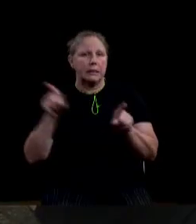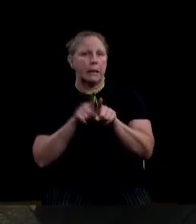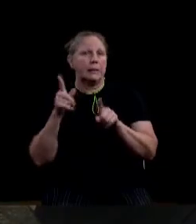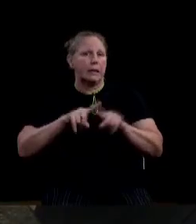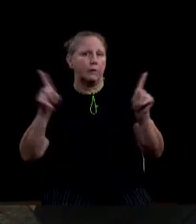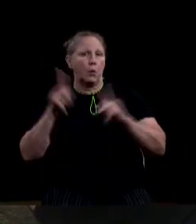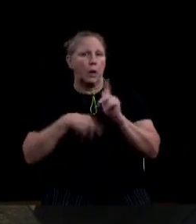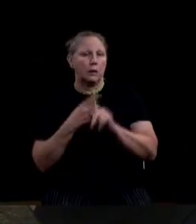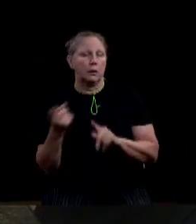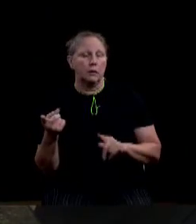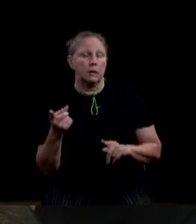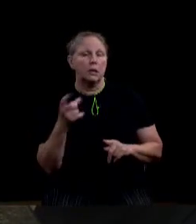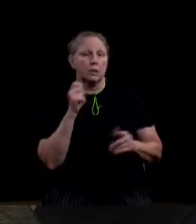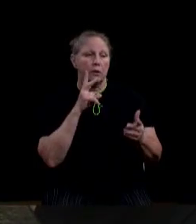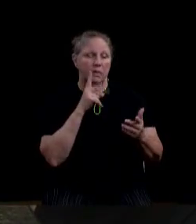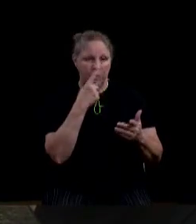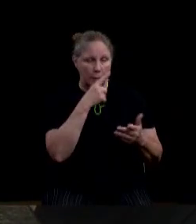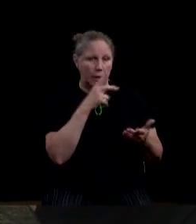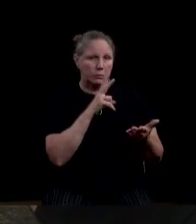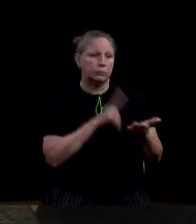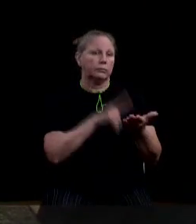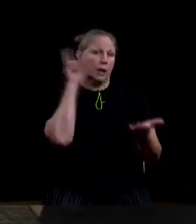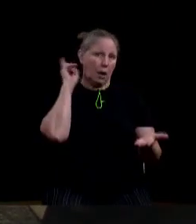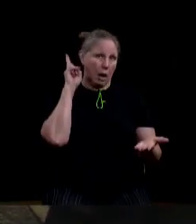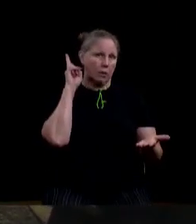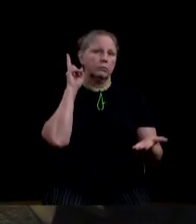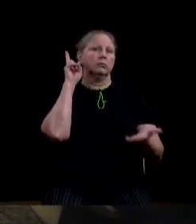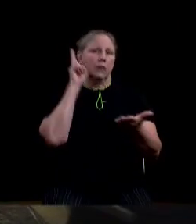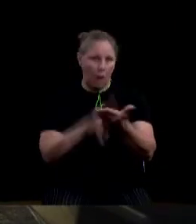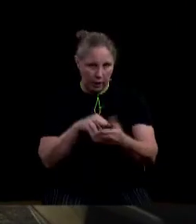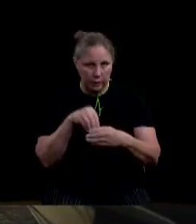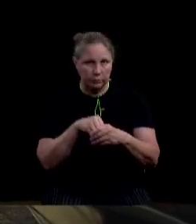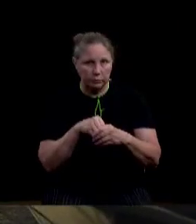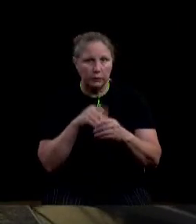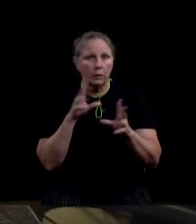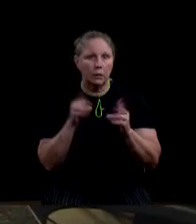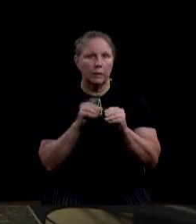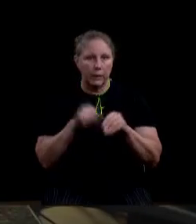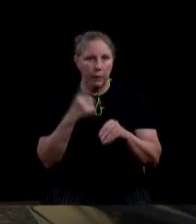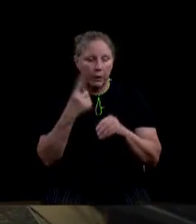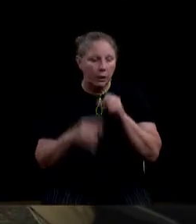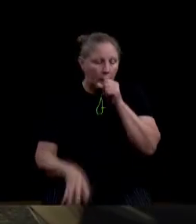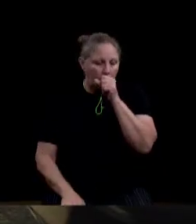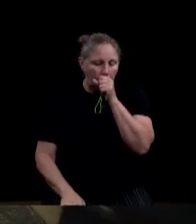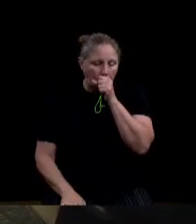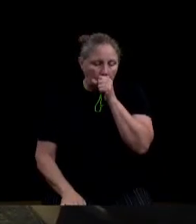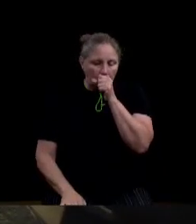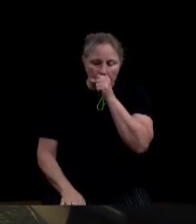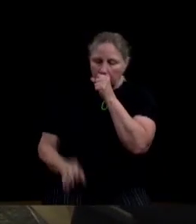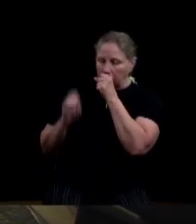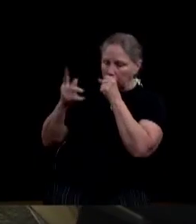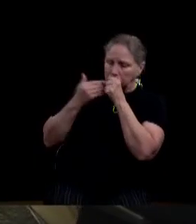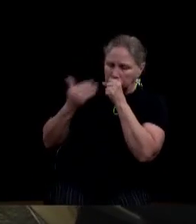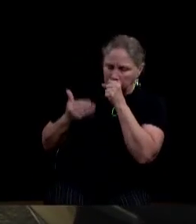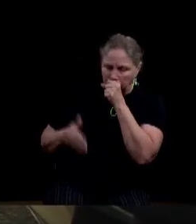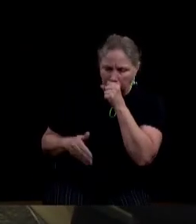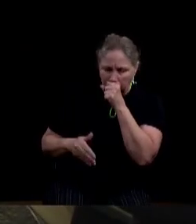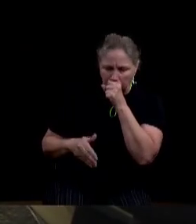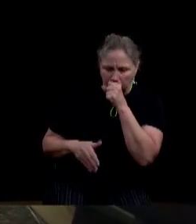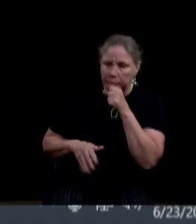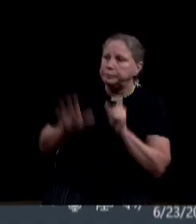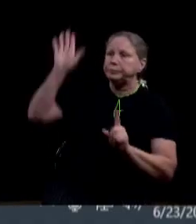exit, then we'll reconvene on that Zoom. Okay, very good. Mayor? Yes. Is it possible to